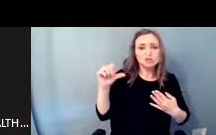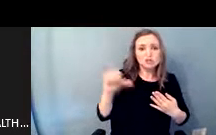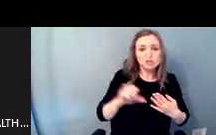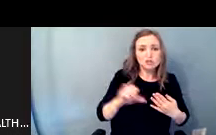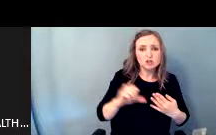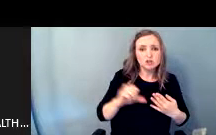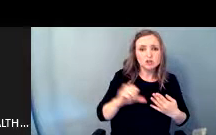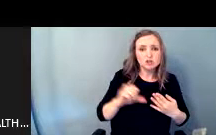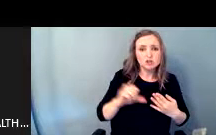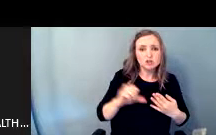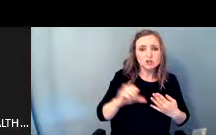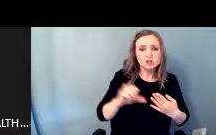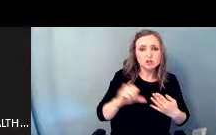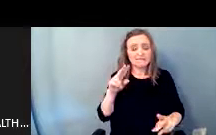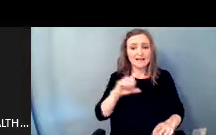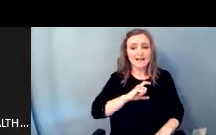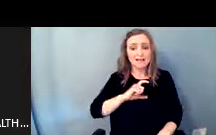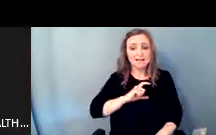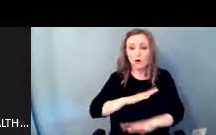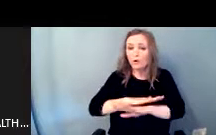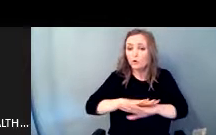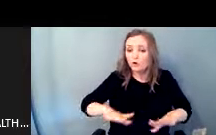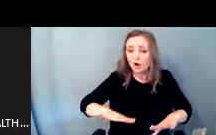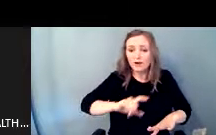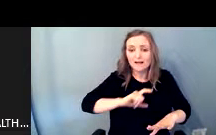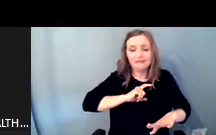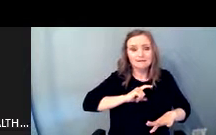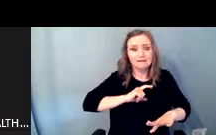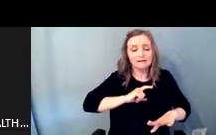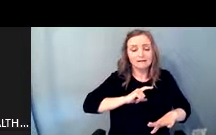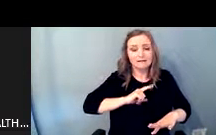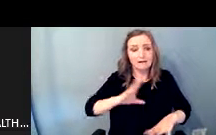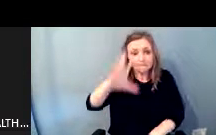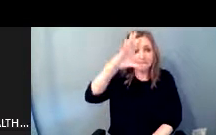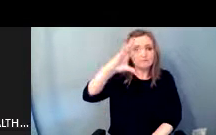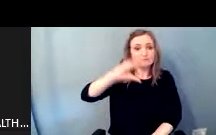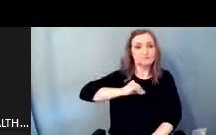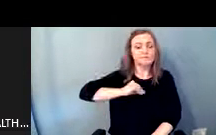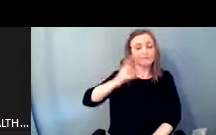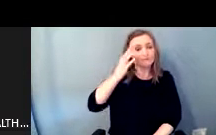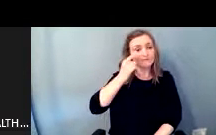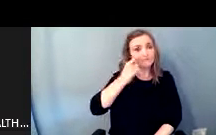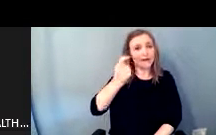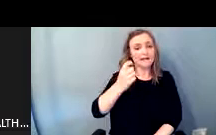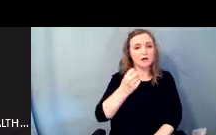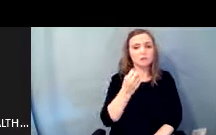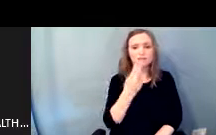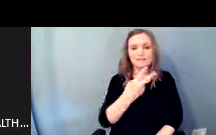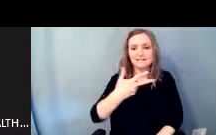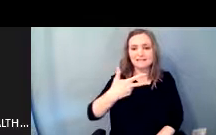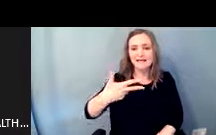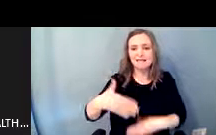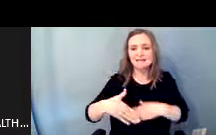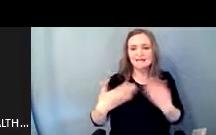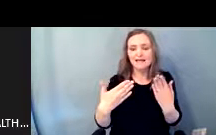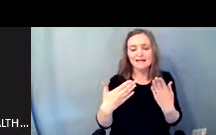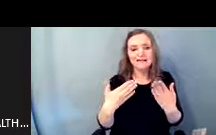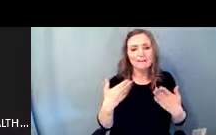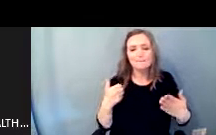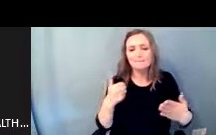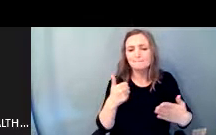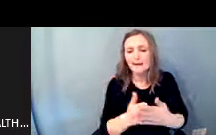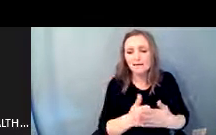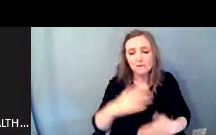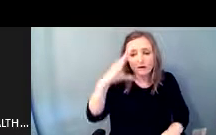is an excellent target to work to. Because my experience when I refer patients is that, you know, patients,